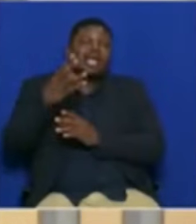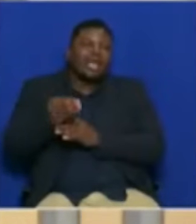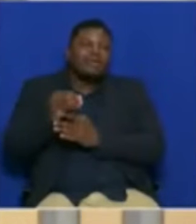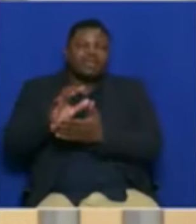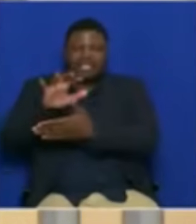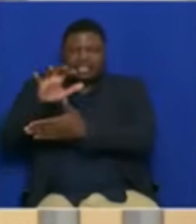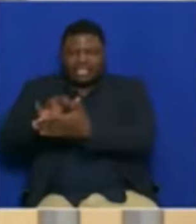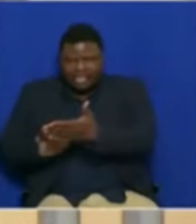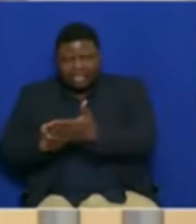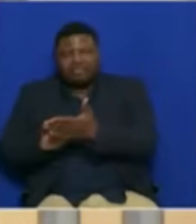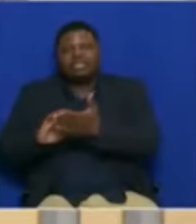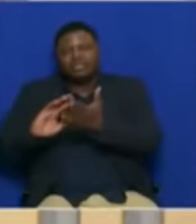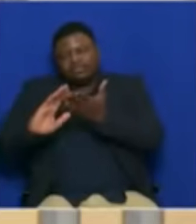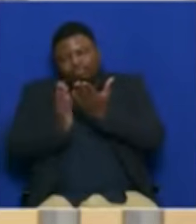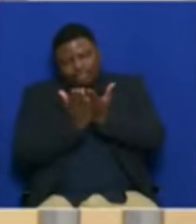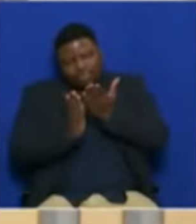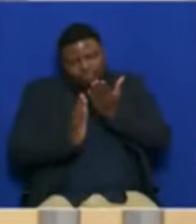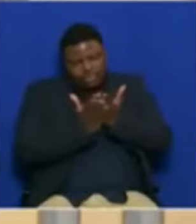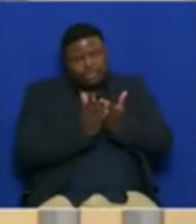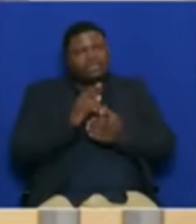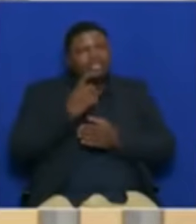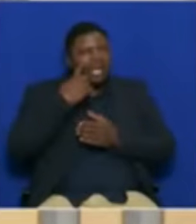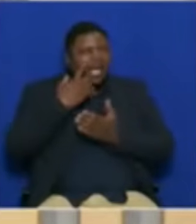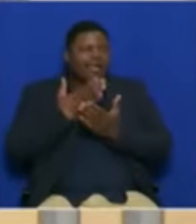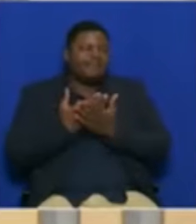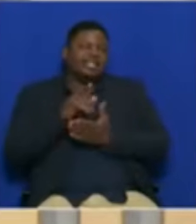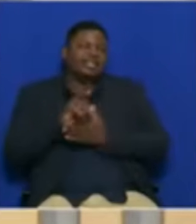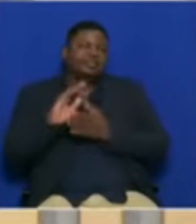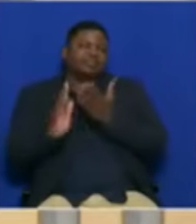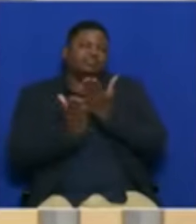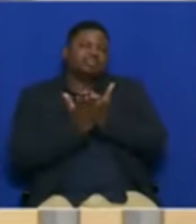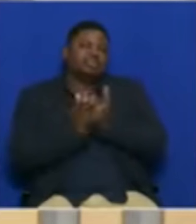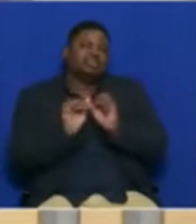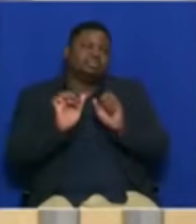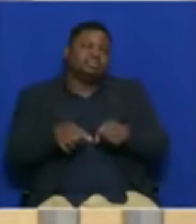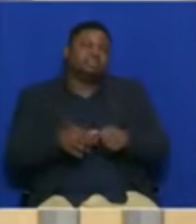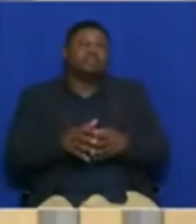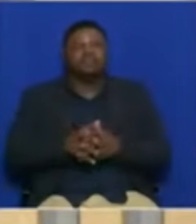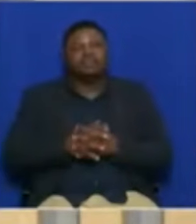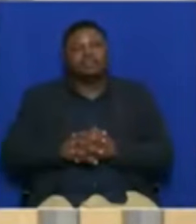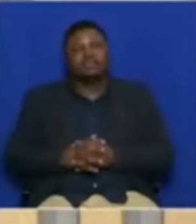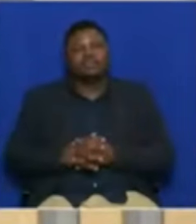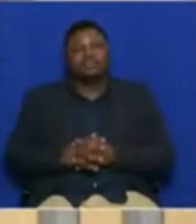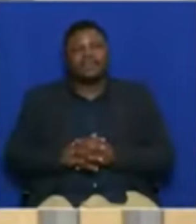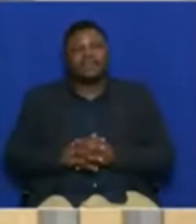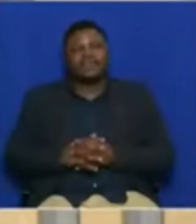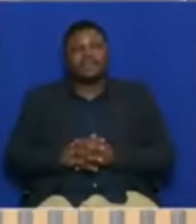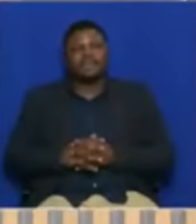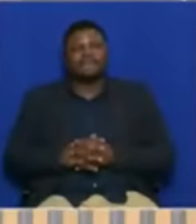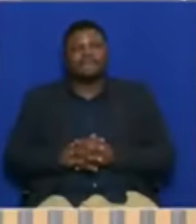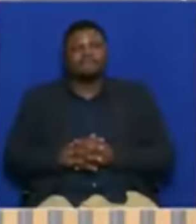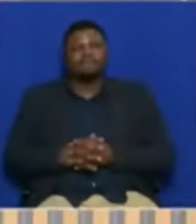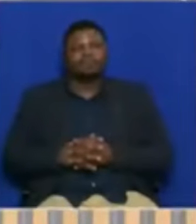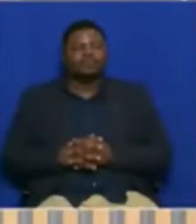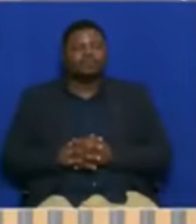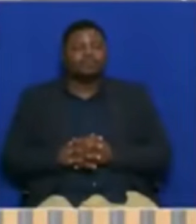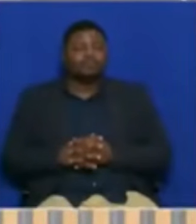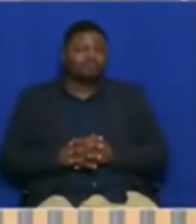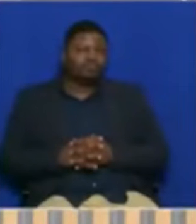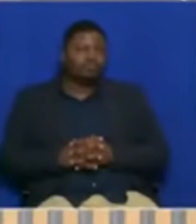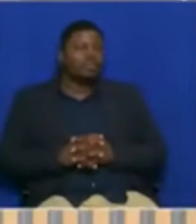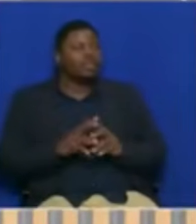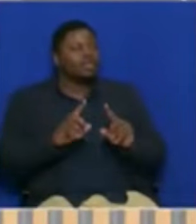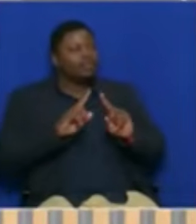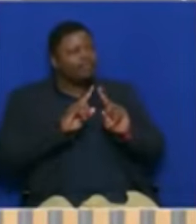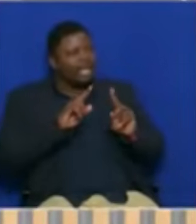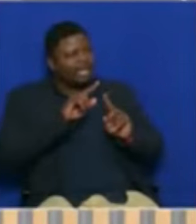evidence of this whole matter. Yes, the point, Colonel, is these things like this. The